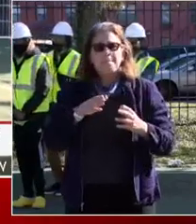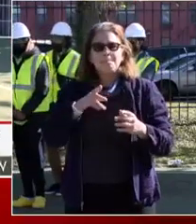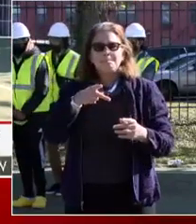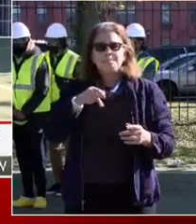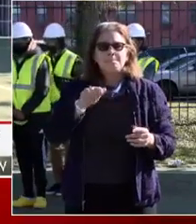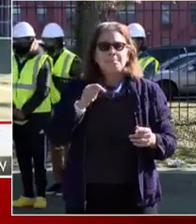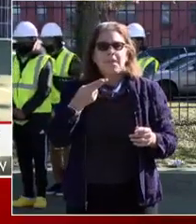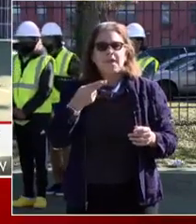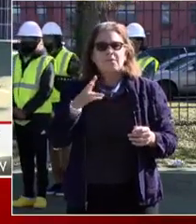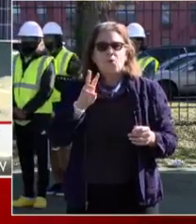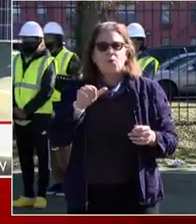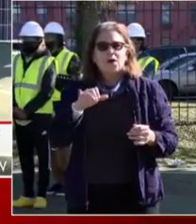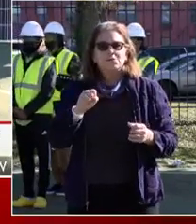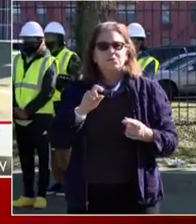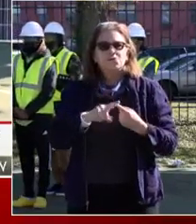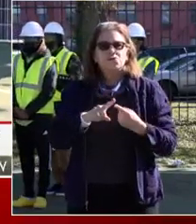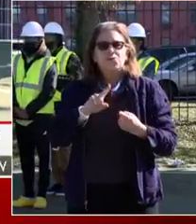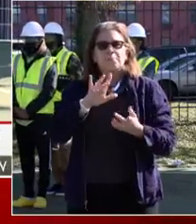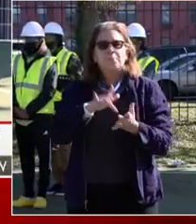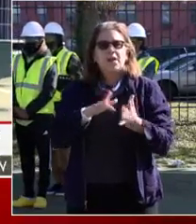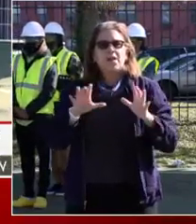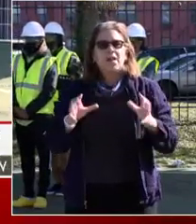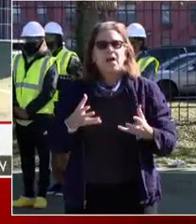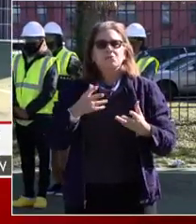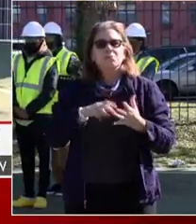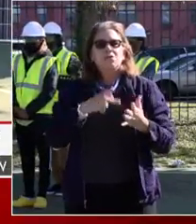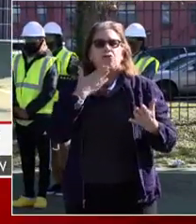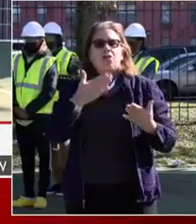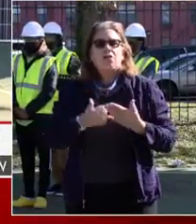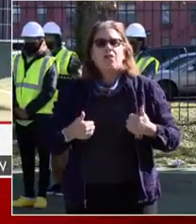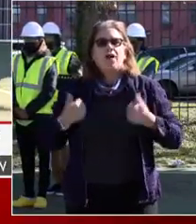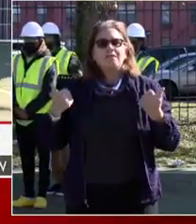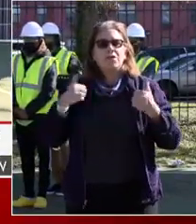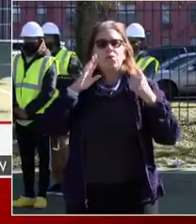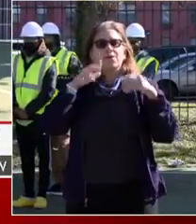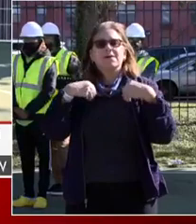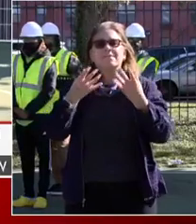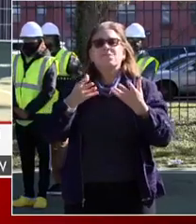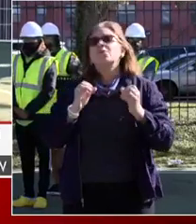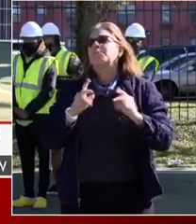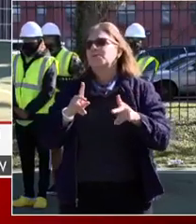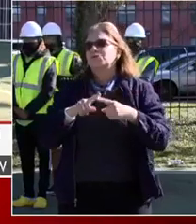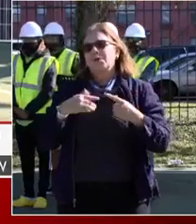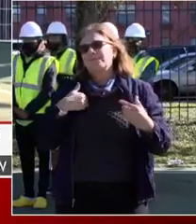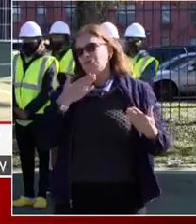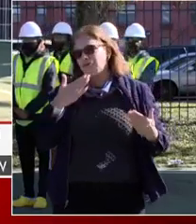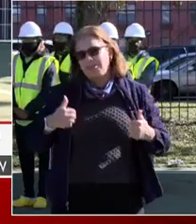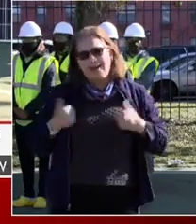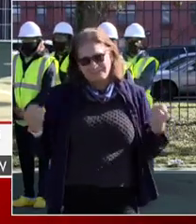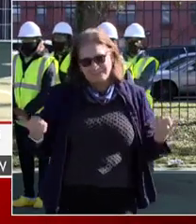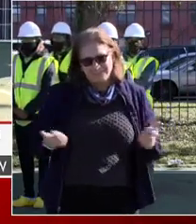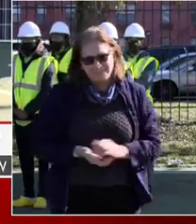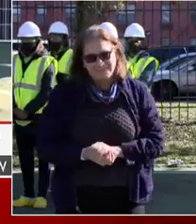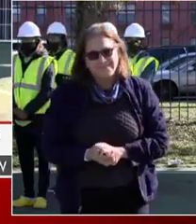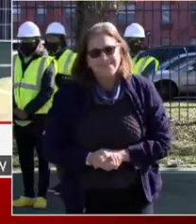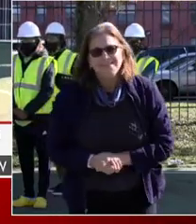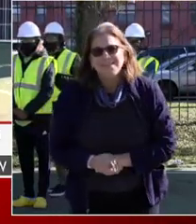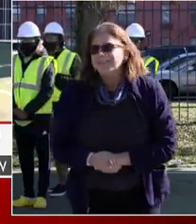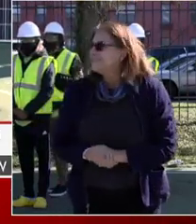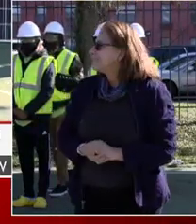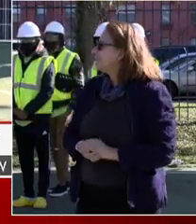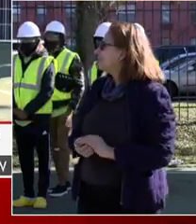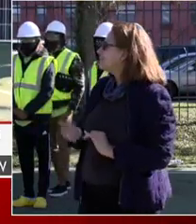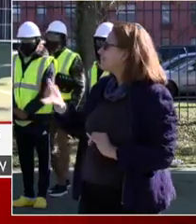Thank you, Director Unique. Please, now we're going to introduce one of the first beneficiary of this intervention, Ms.